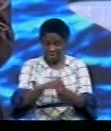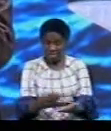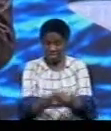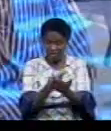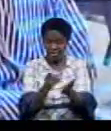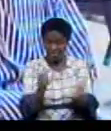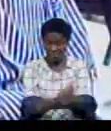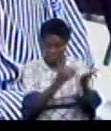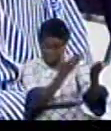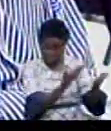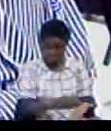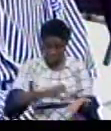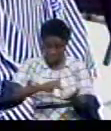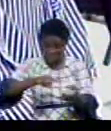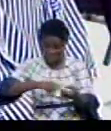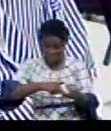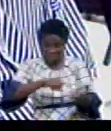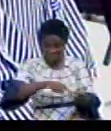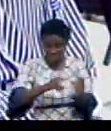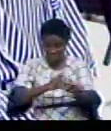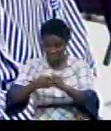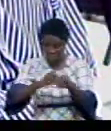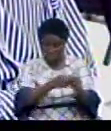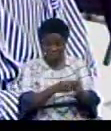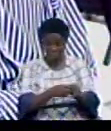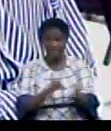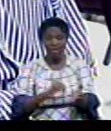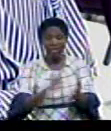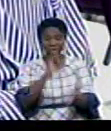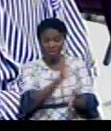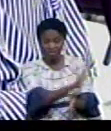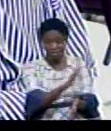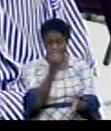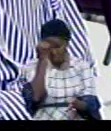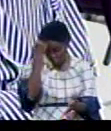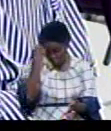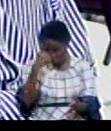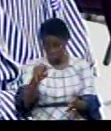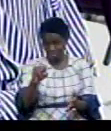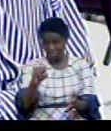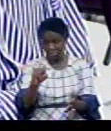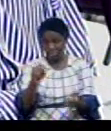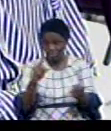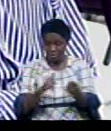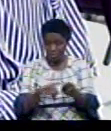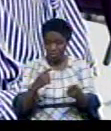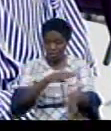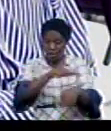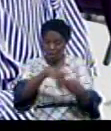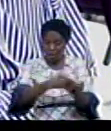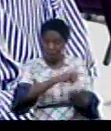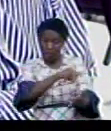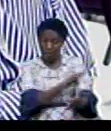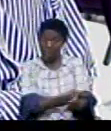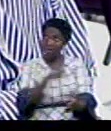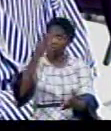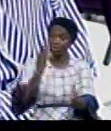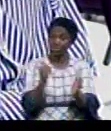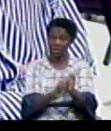is your disobedience and disregard for the Almighty that has caused